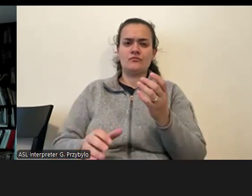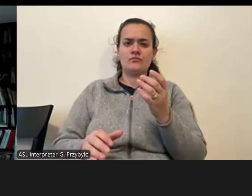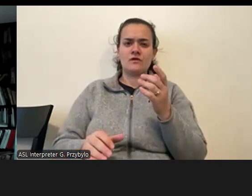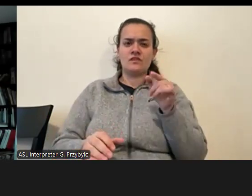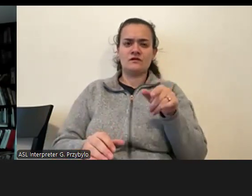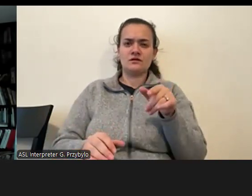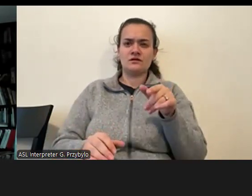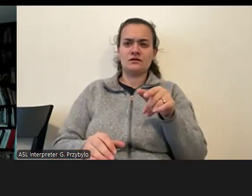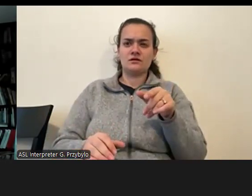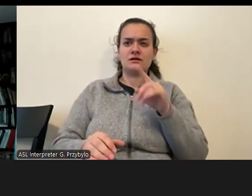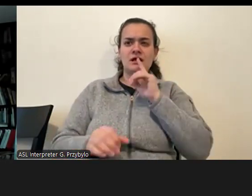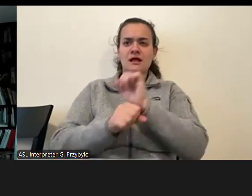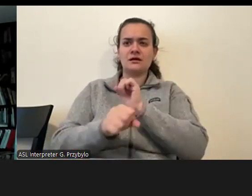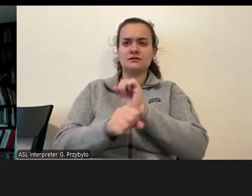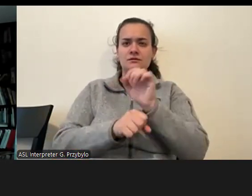actual Bodie plot